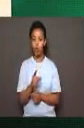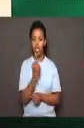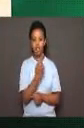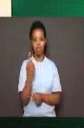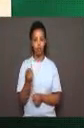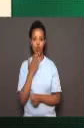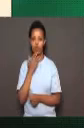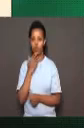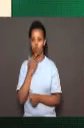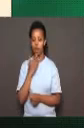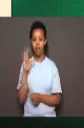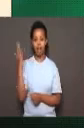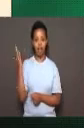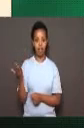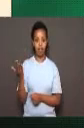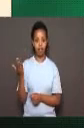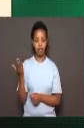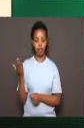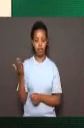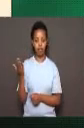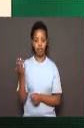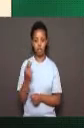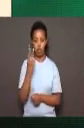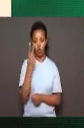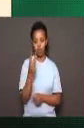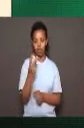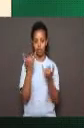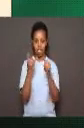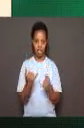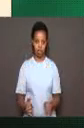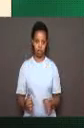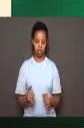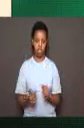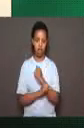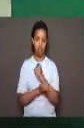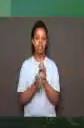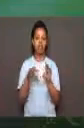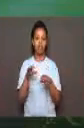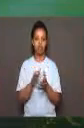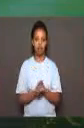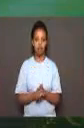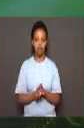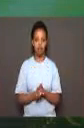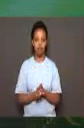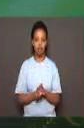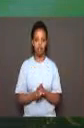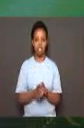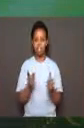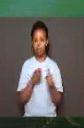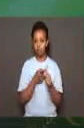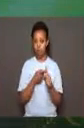of sugar according to the 2 classifications. One